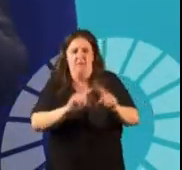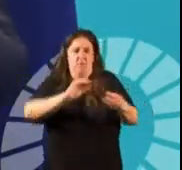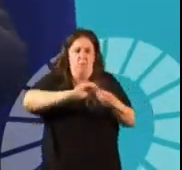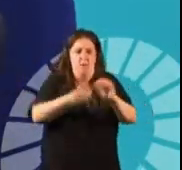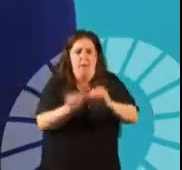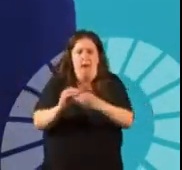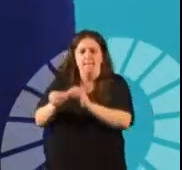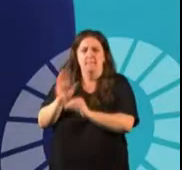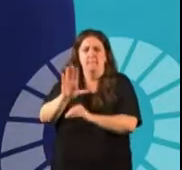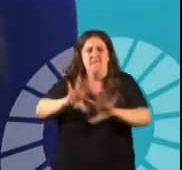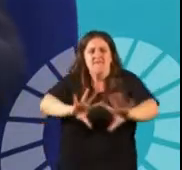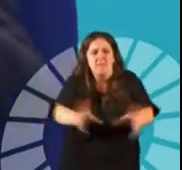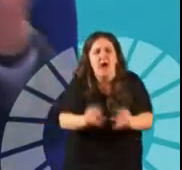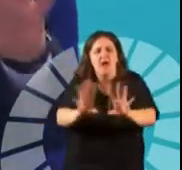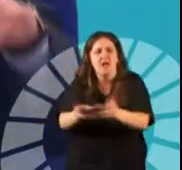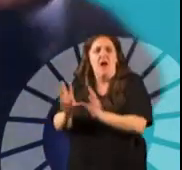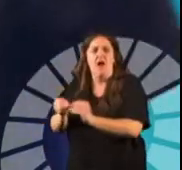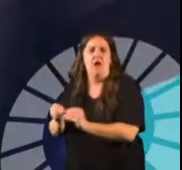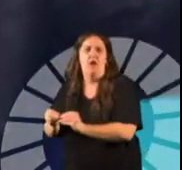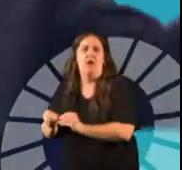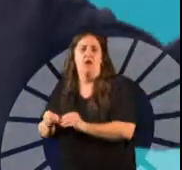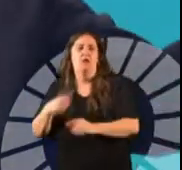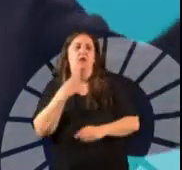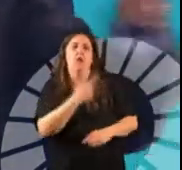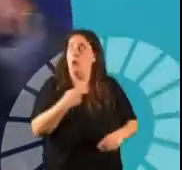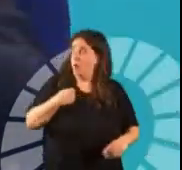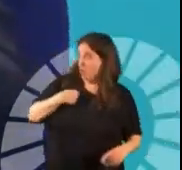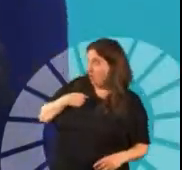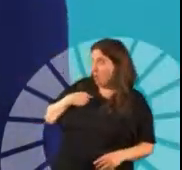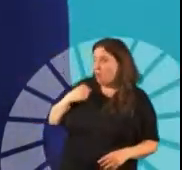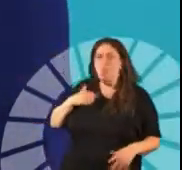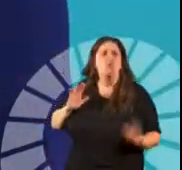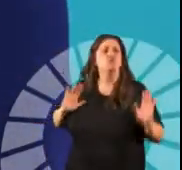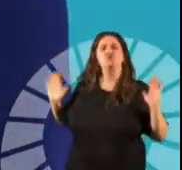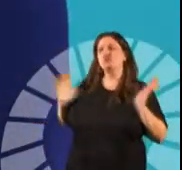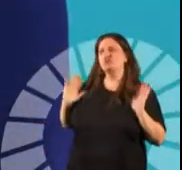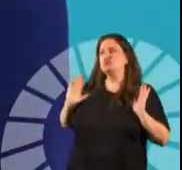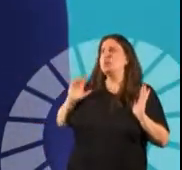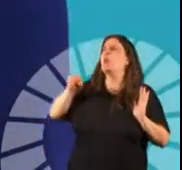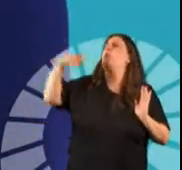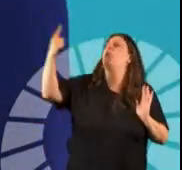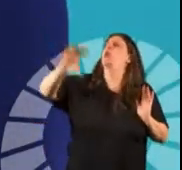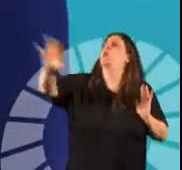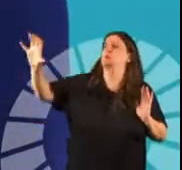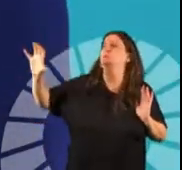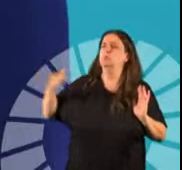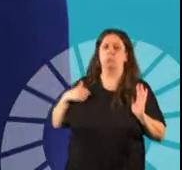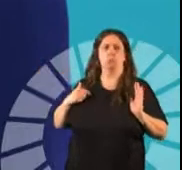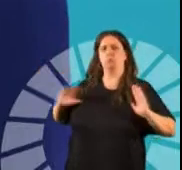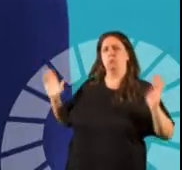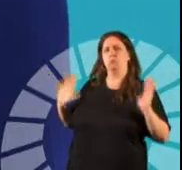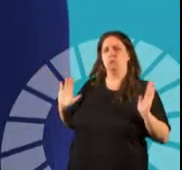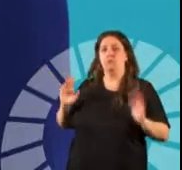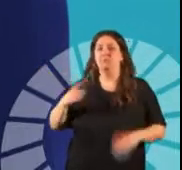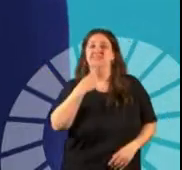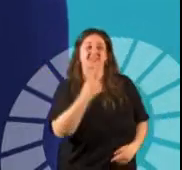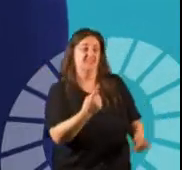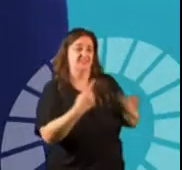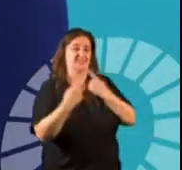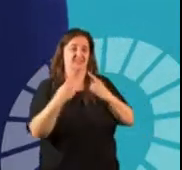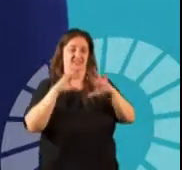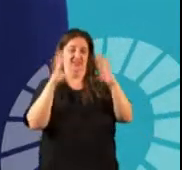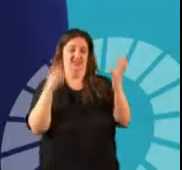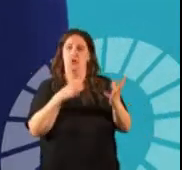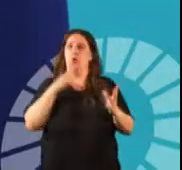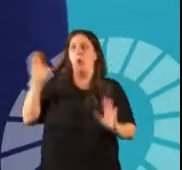of this violence. People said, no, that's not true, we don't have that problem, that's happened somewhere else, it doesn't happen in our houses. Well, we've got to really